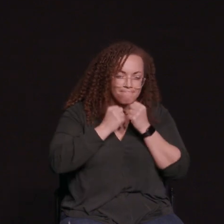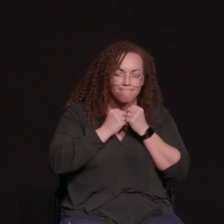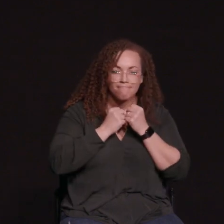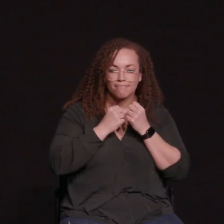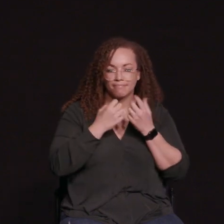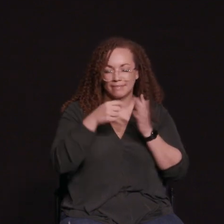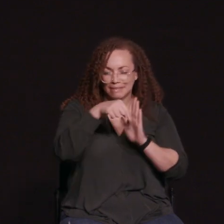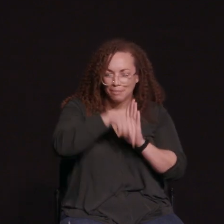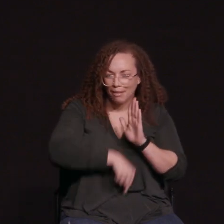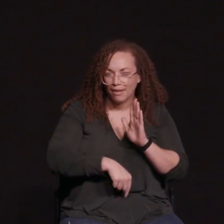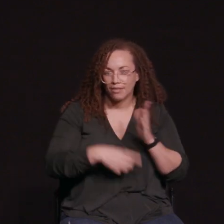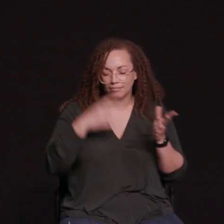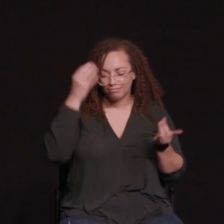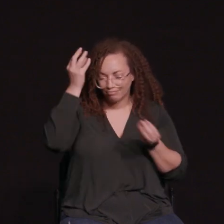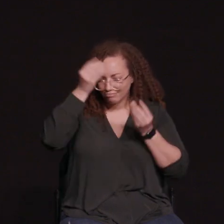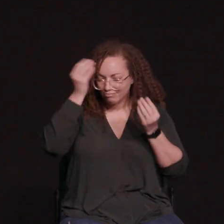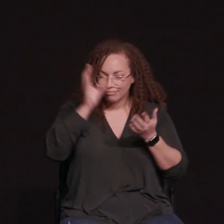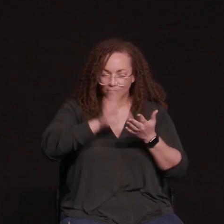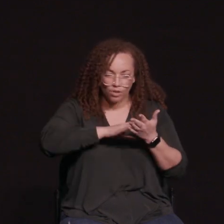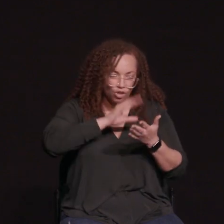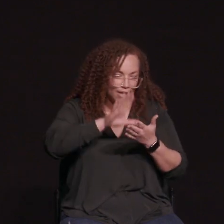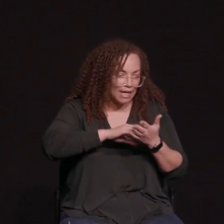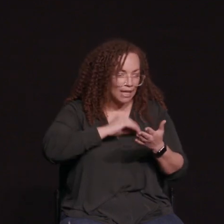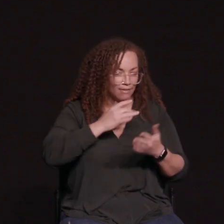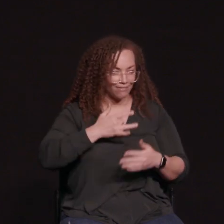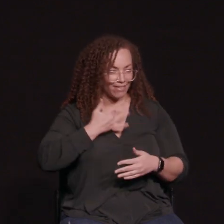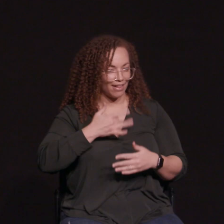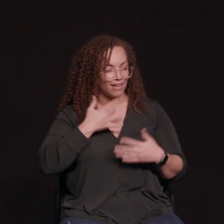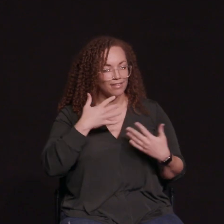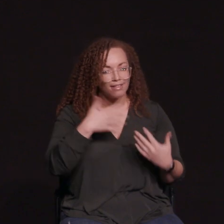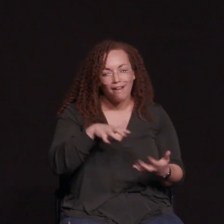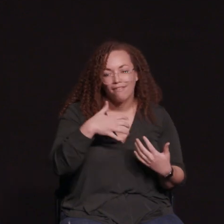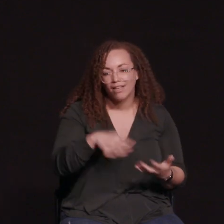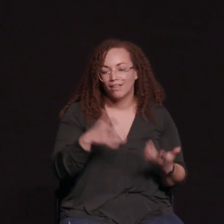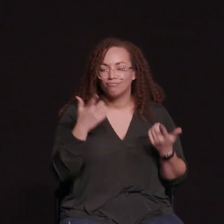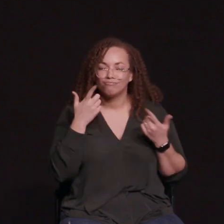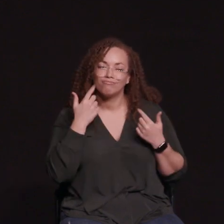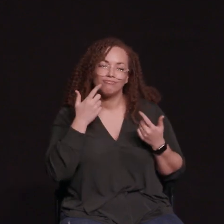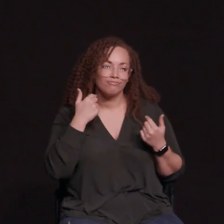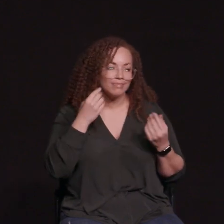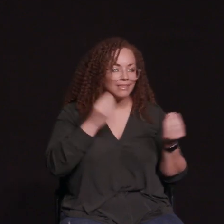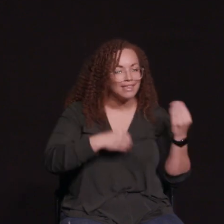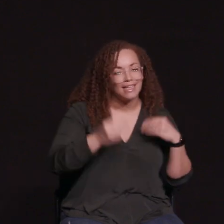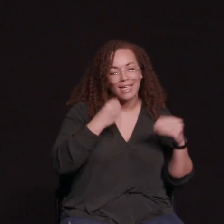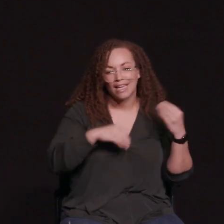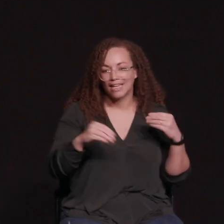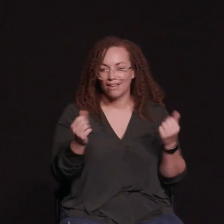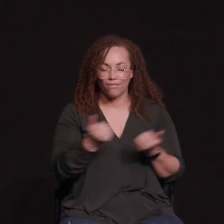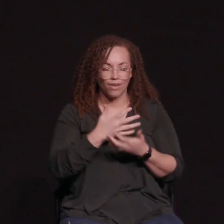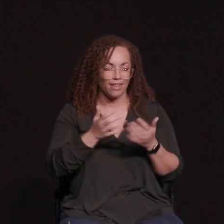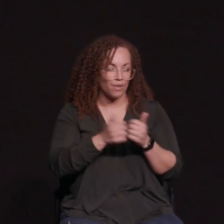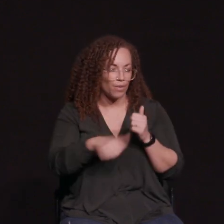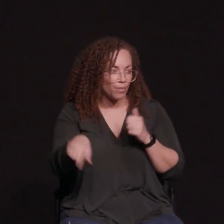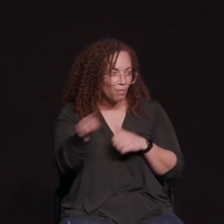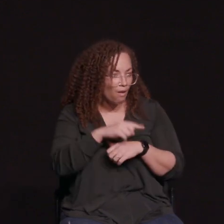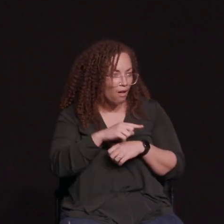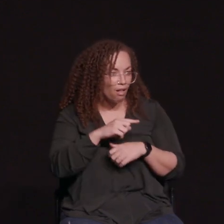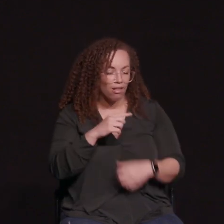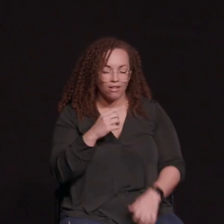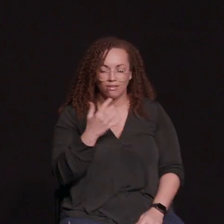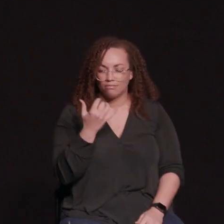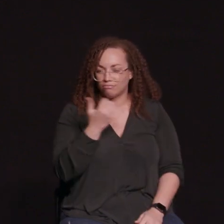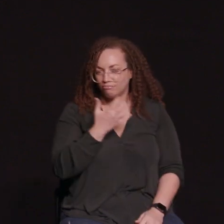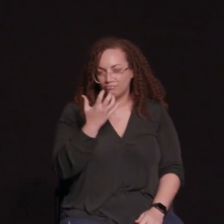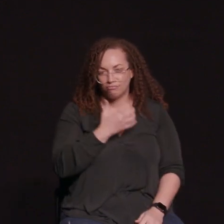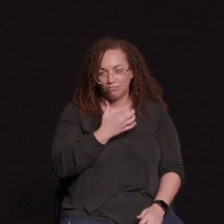Thinking, learning, feeling, laughing, eating, all of the things with you all has been one of the greatest